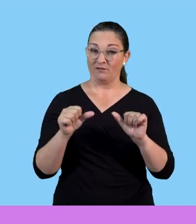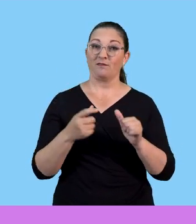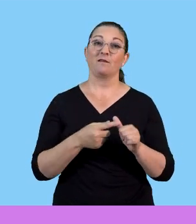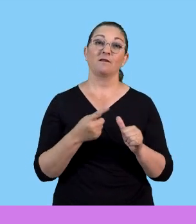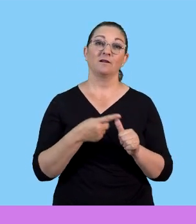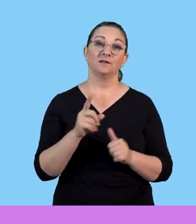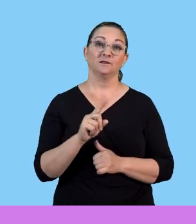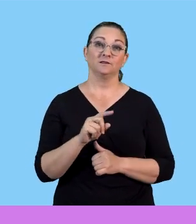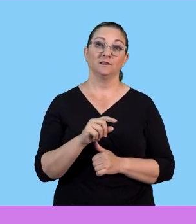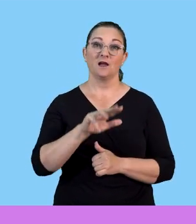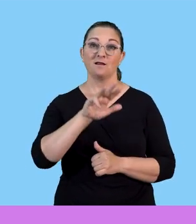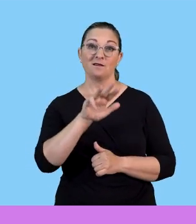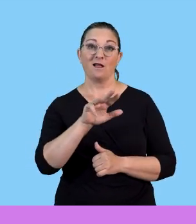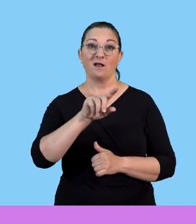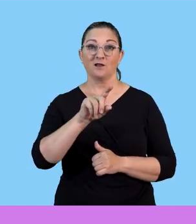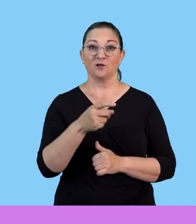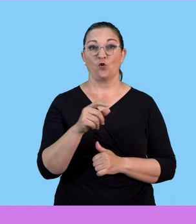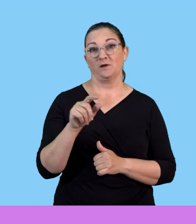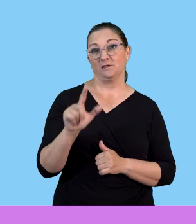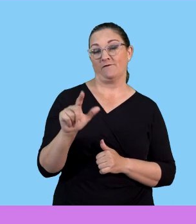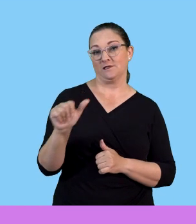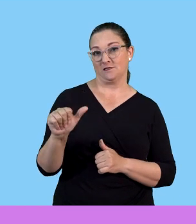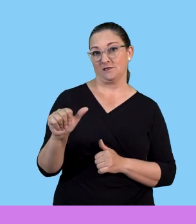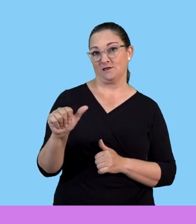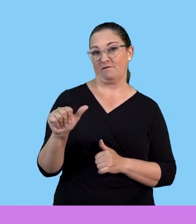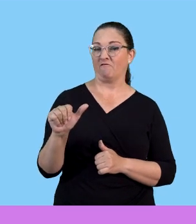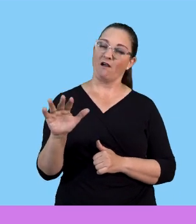then that gives us